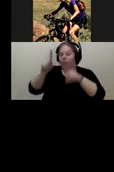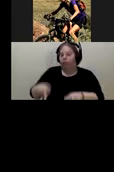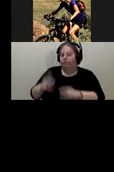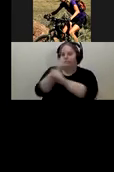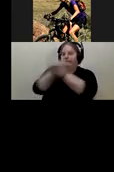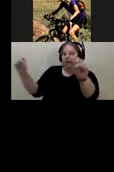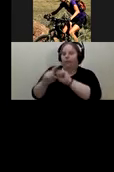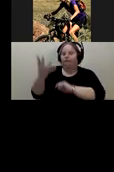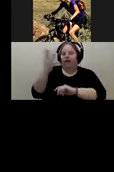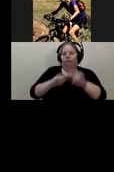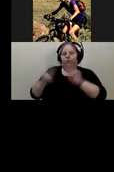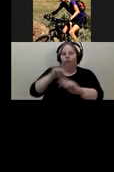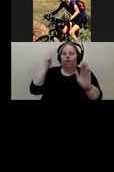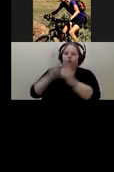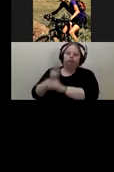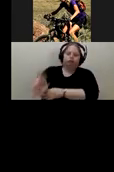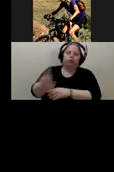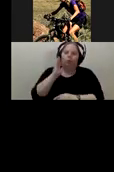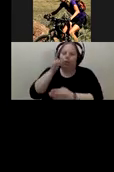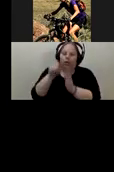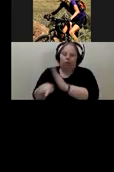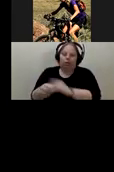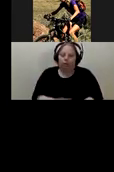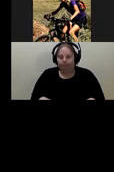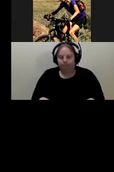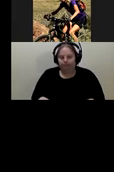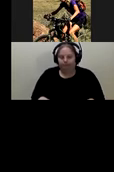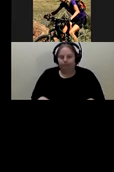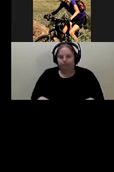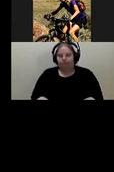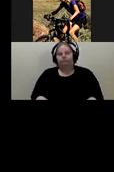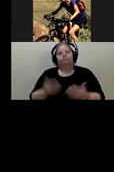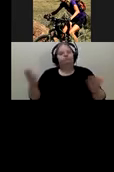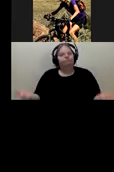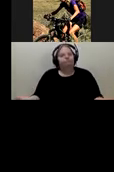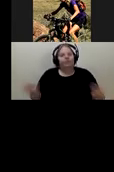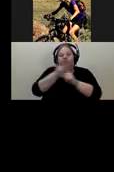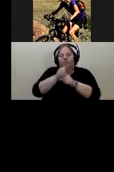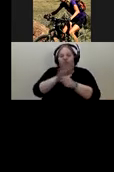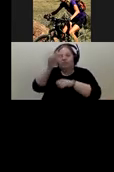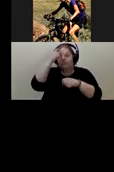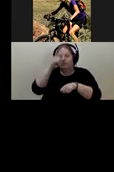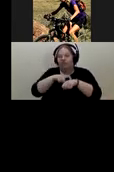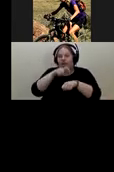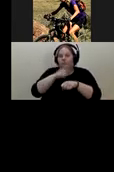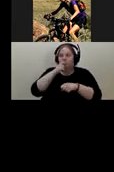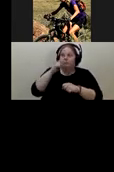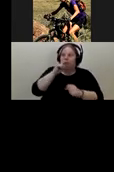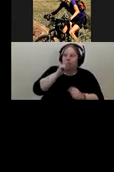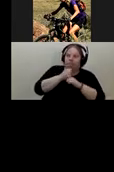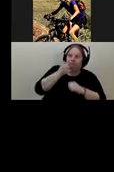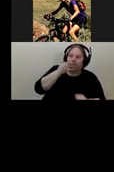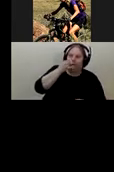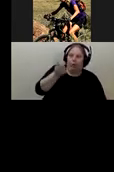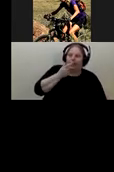but it will drive over five. And you don't have enough time to call. And you